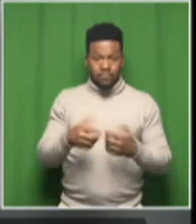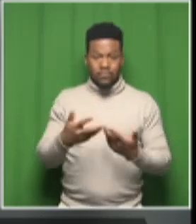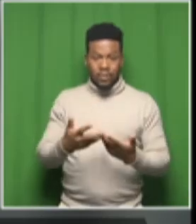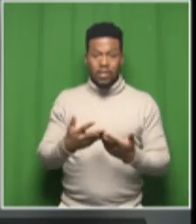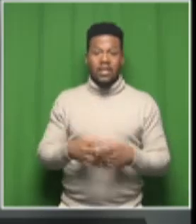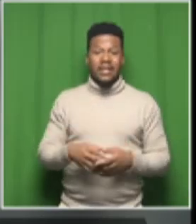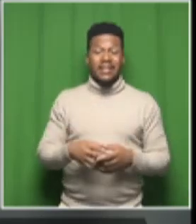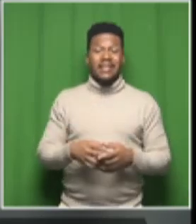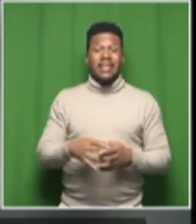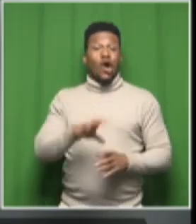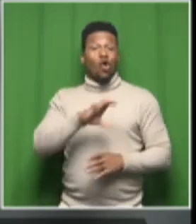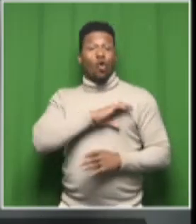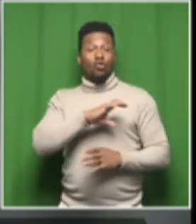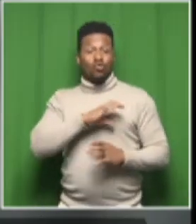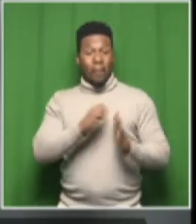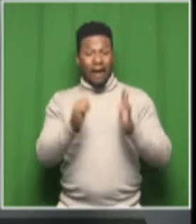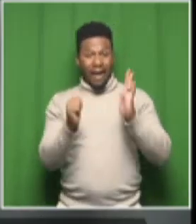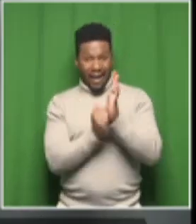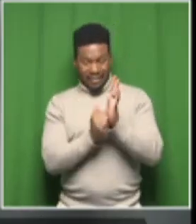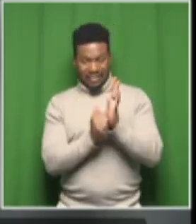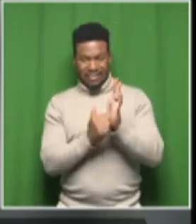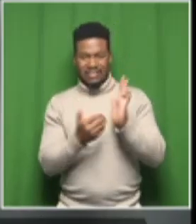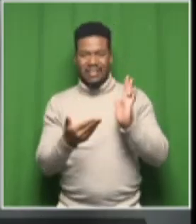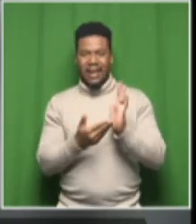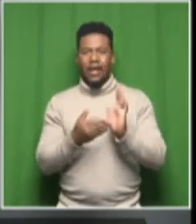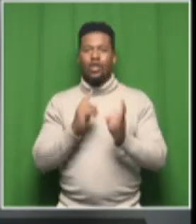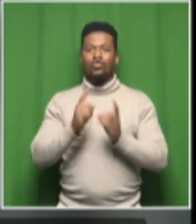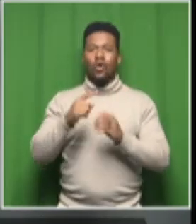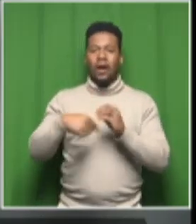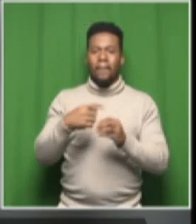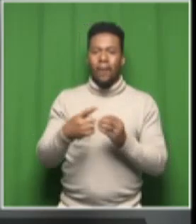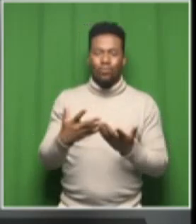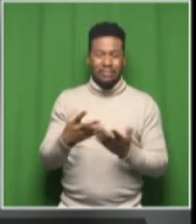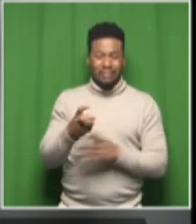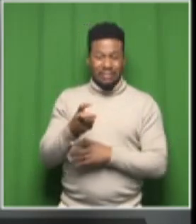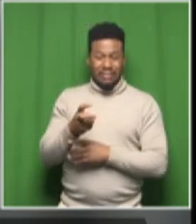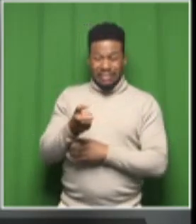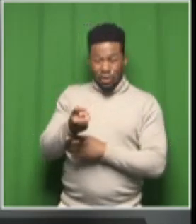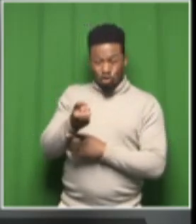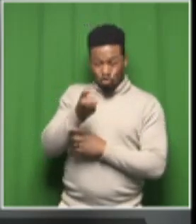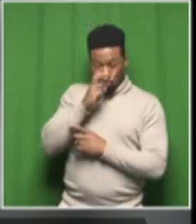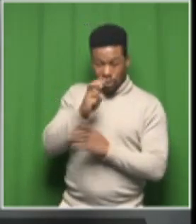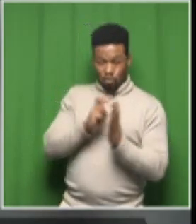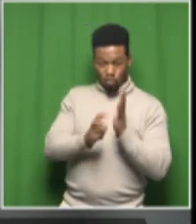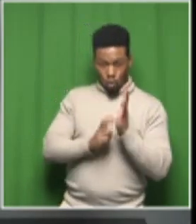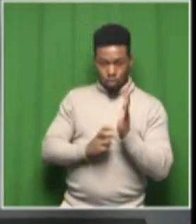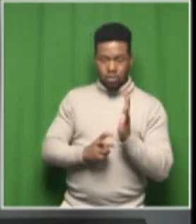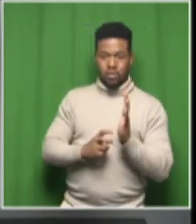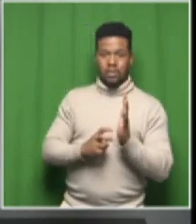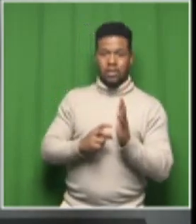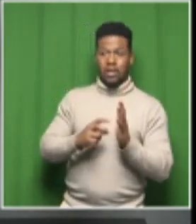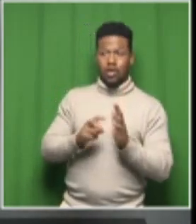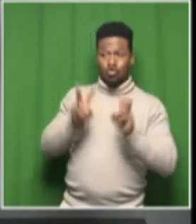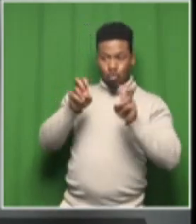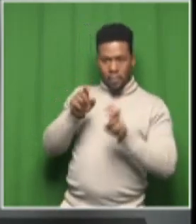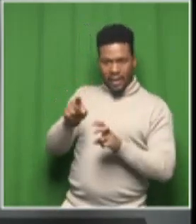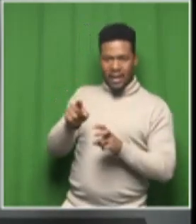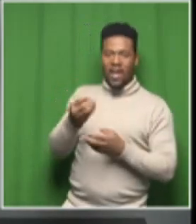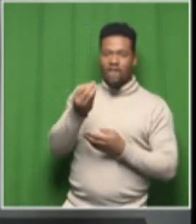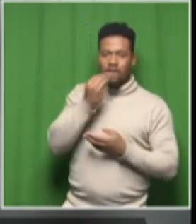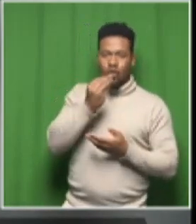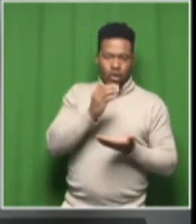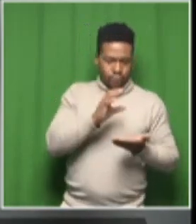strict liability for donations. That means any farmer or manufacturer or retailer that wants to donate food